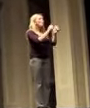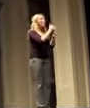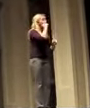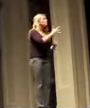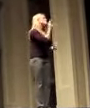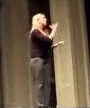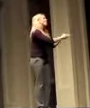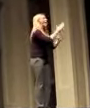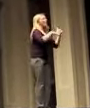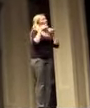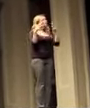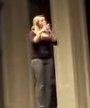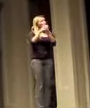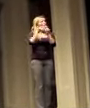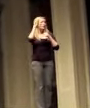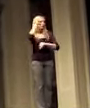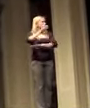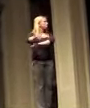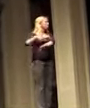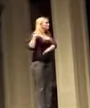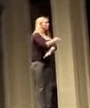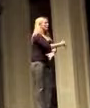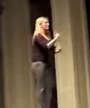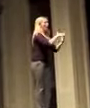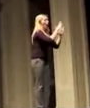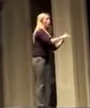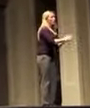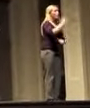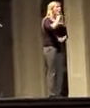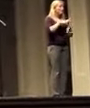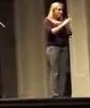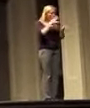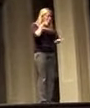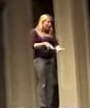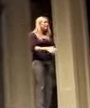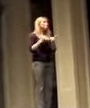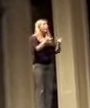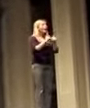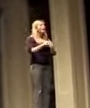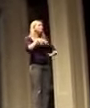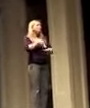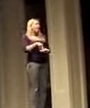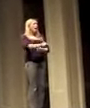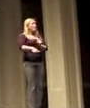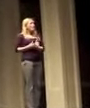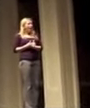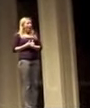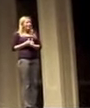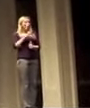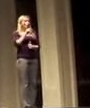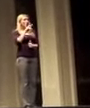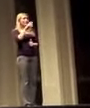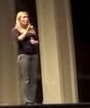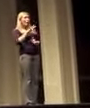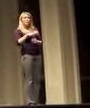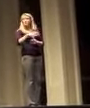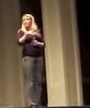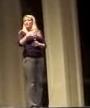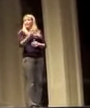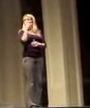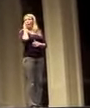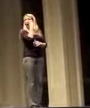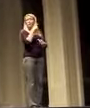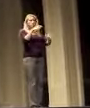football with the boys, we'll be there. When a kid has his books knocked out of his hands, we'll be there. We will stand behind the tomboys, the four eyes, the stammering